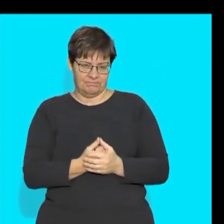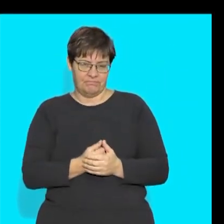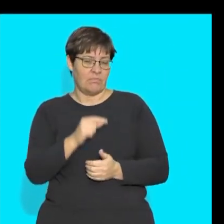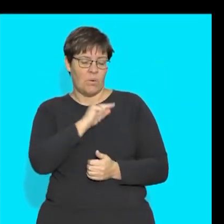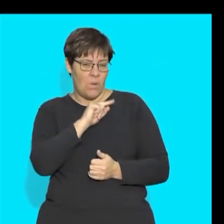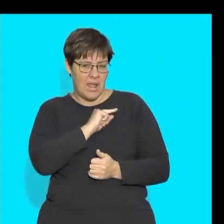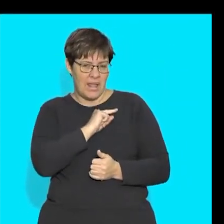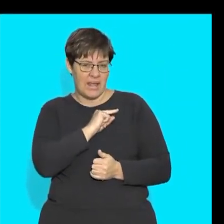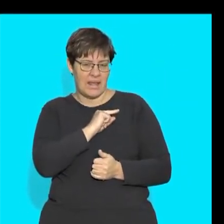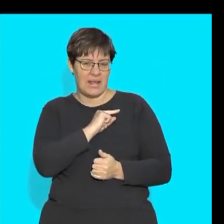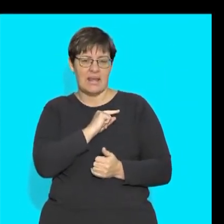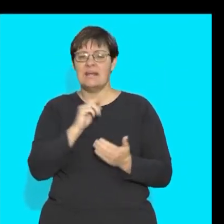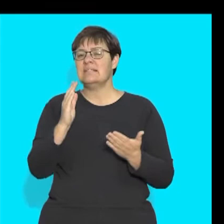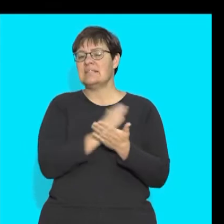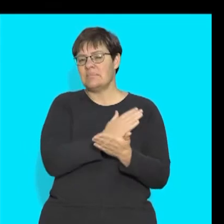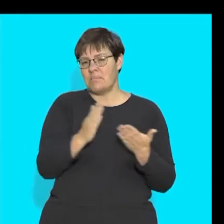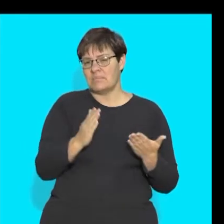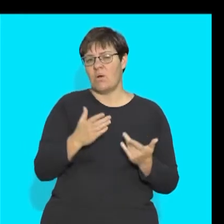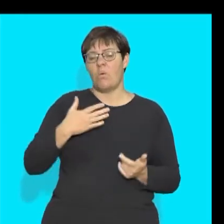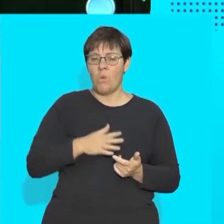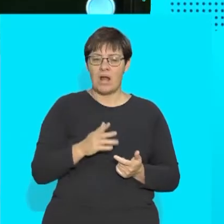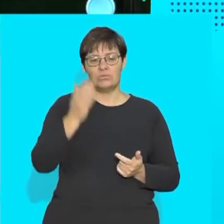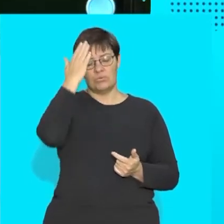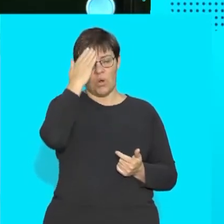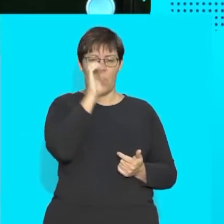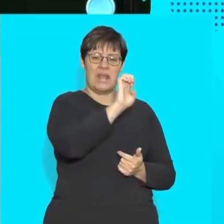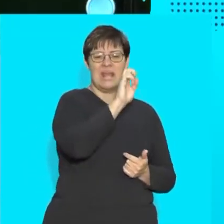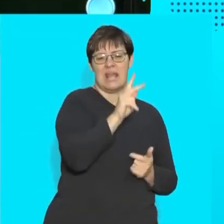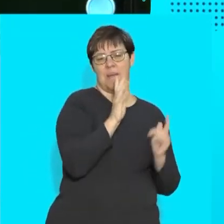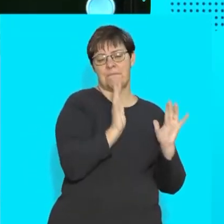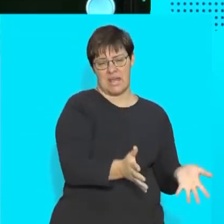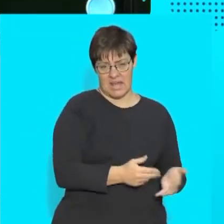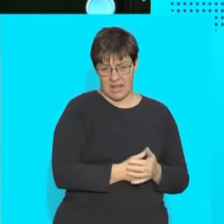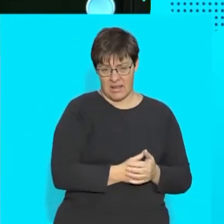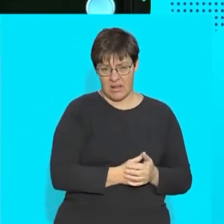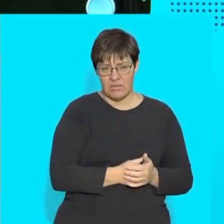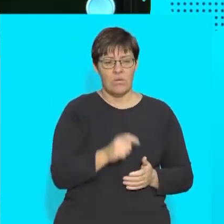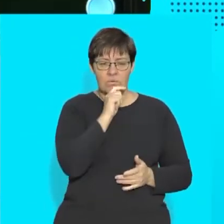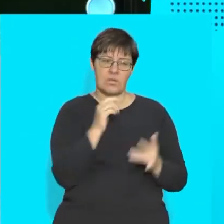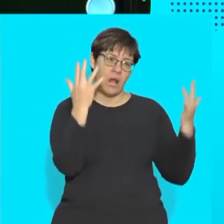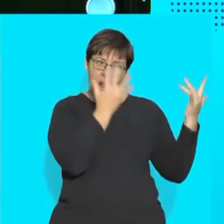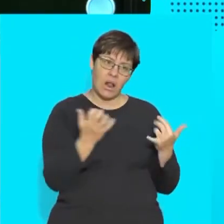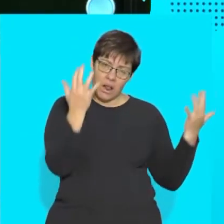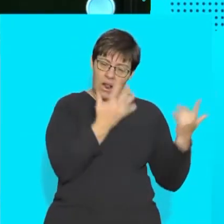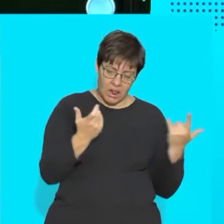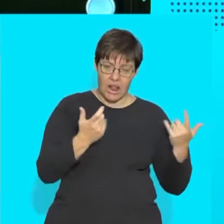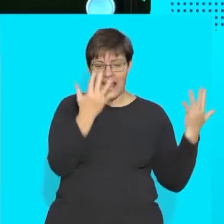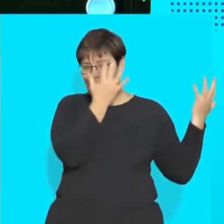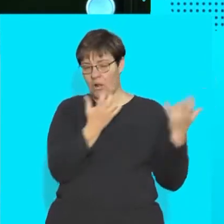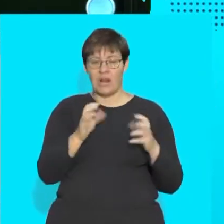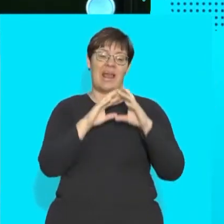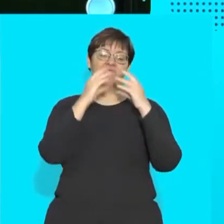because sometimes they're just going to want to know the kinetic energy, and you're going to get so used to calculations where